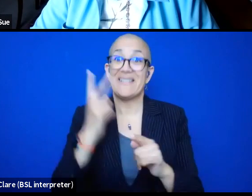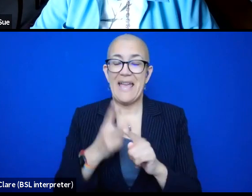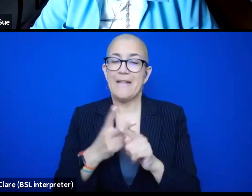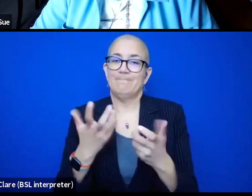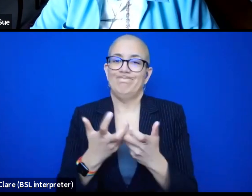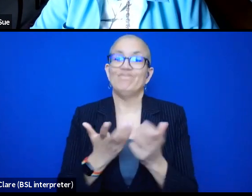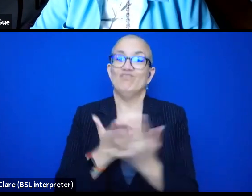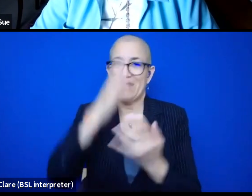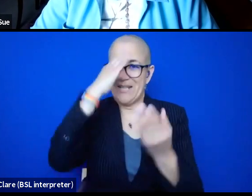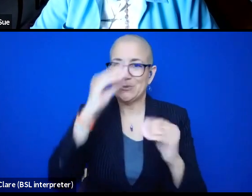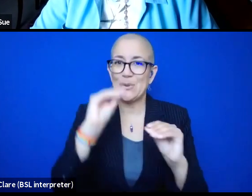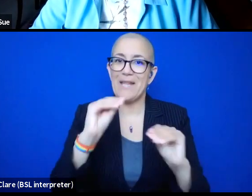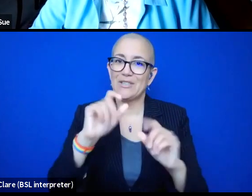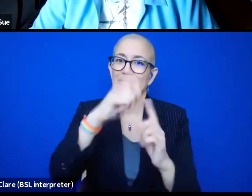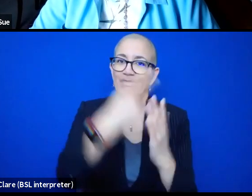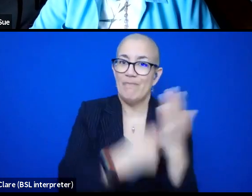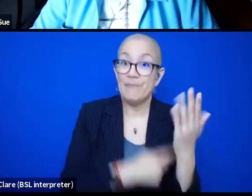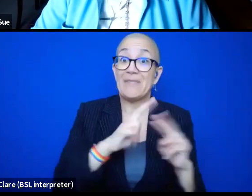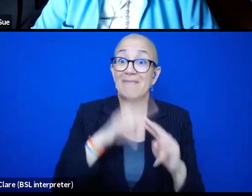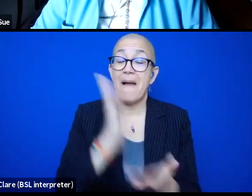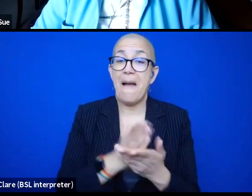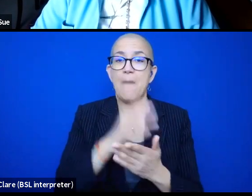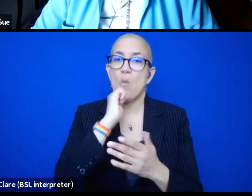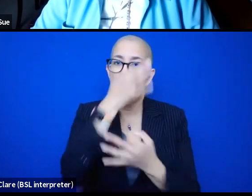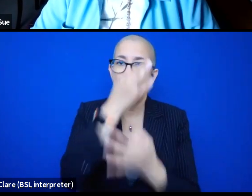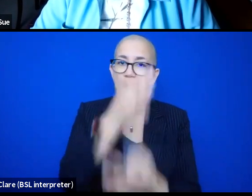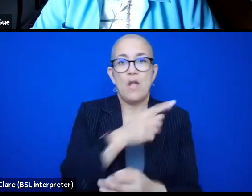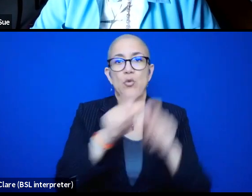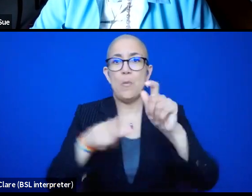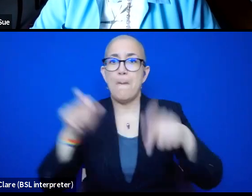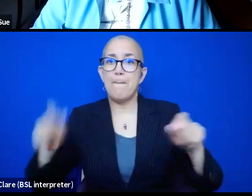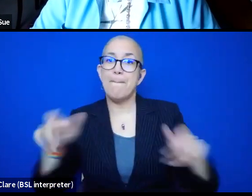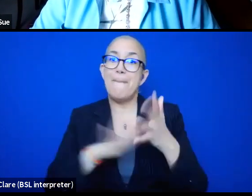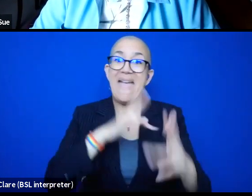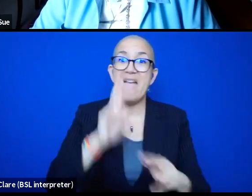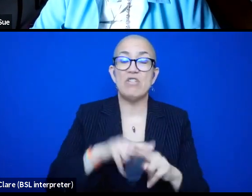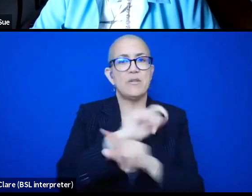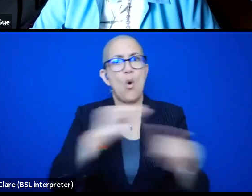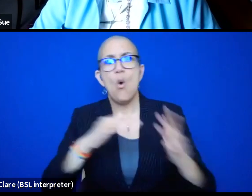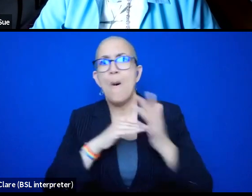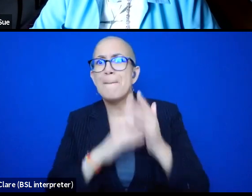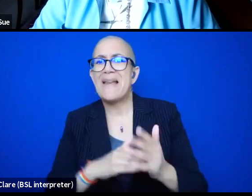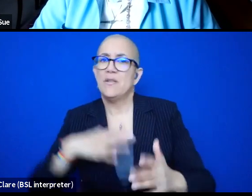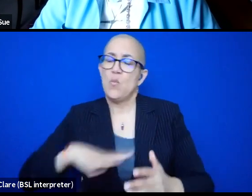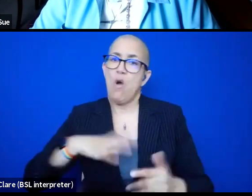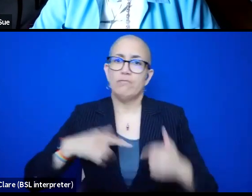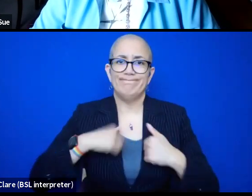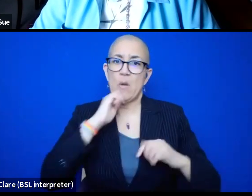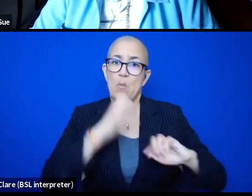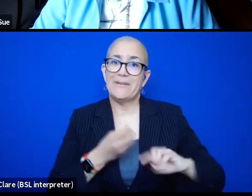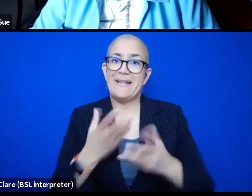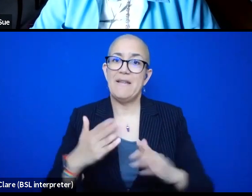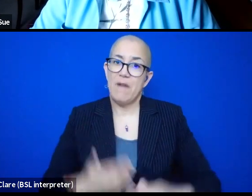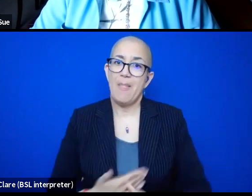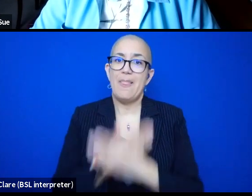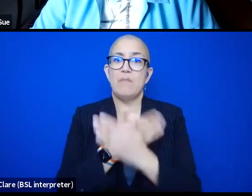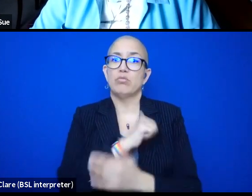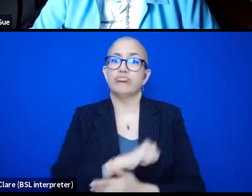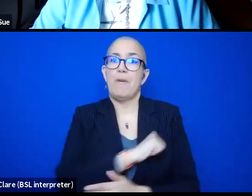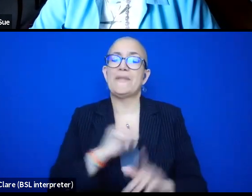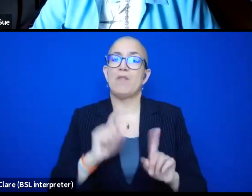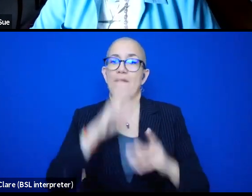do, we will appeal to parents in their millions and deliver the liberal promise of